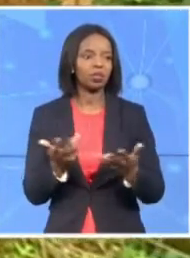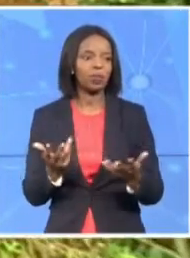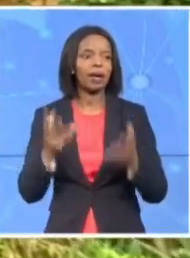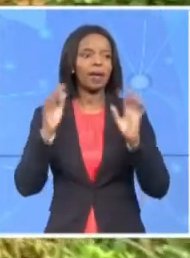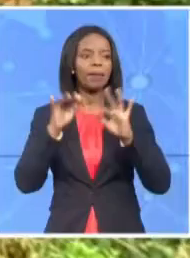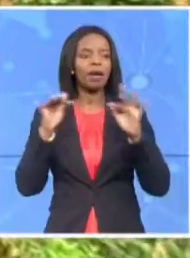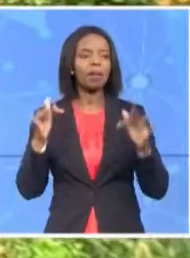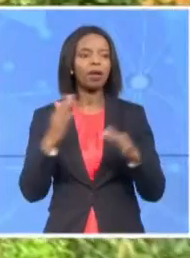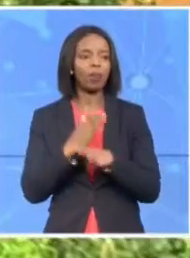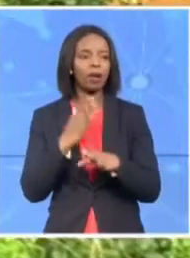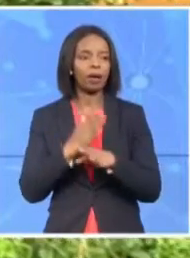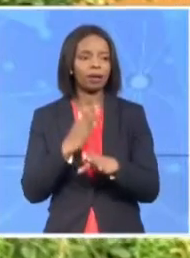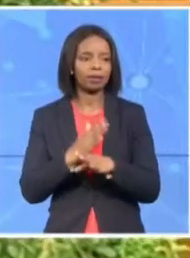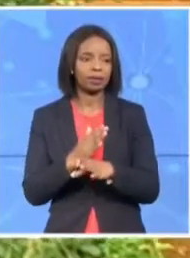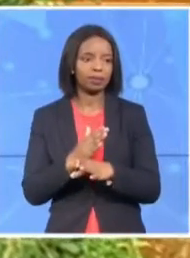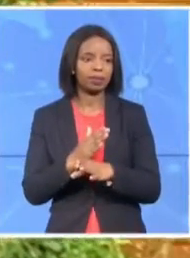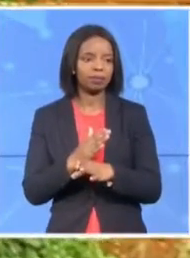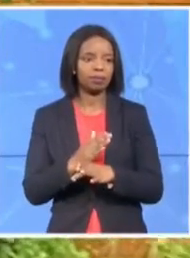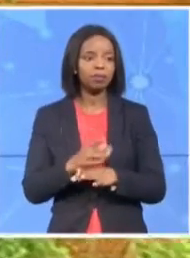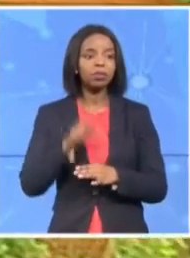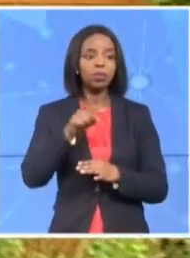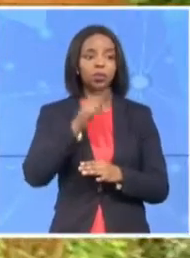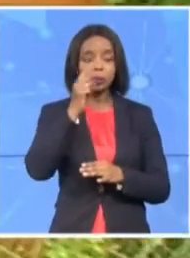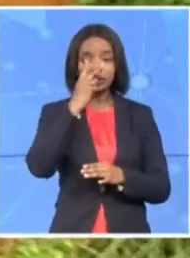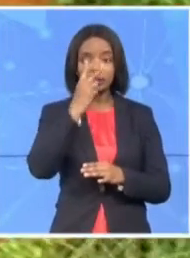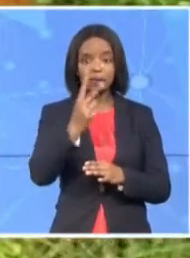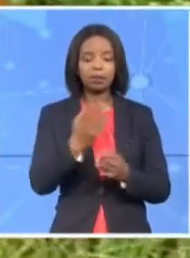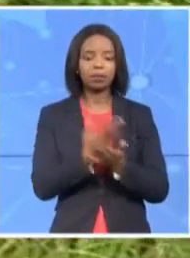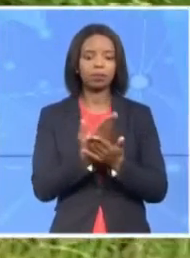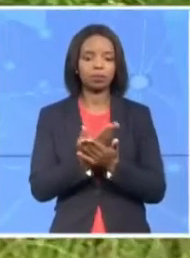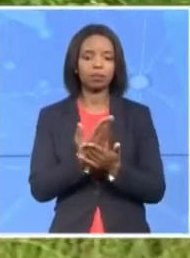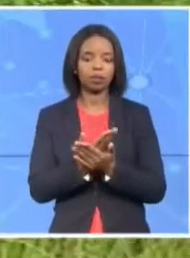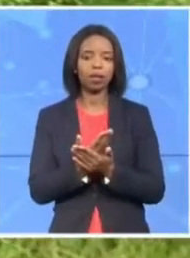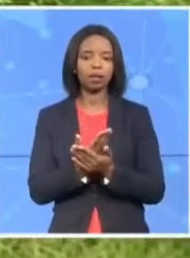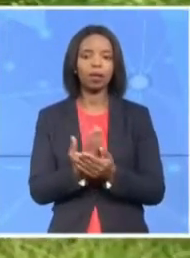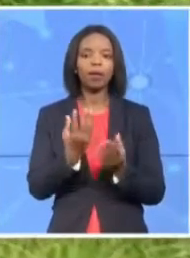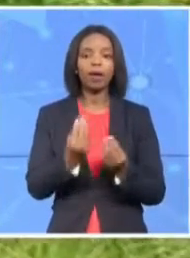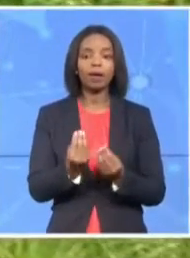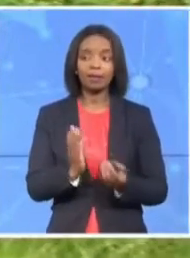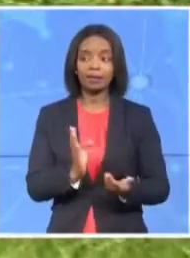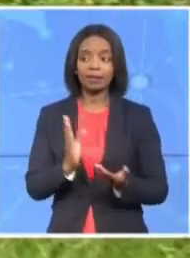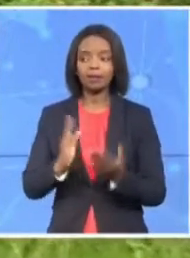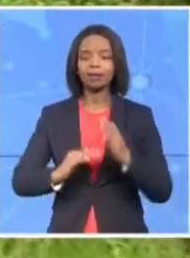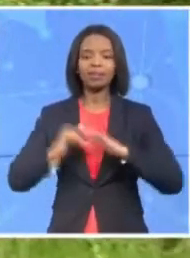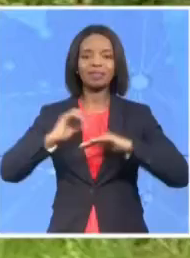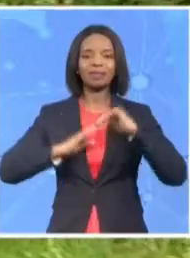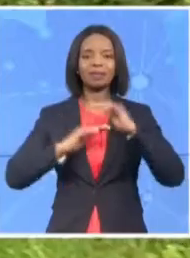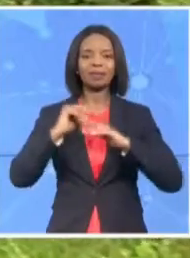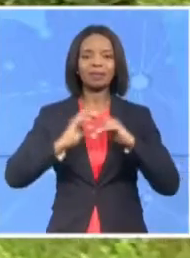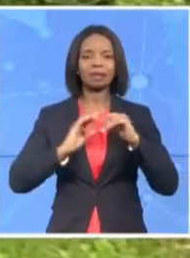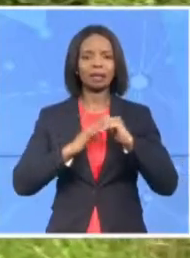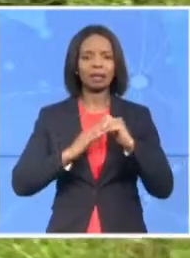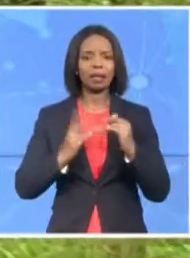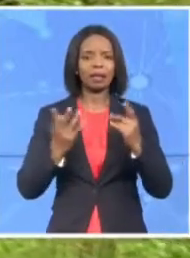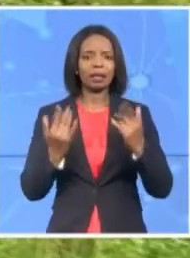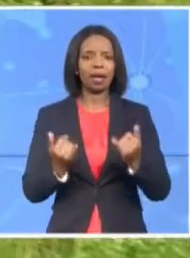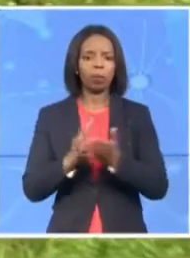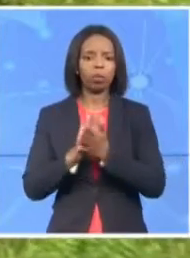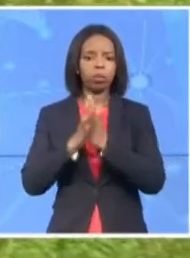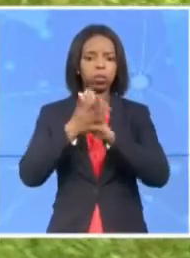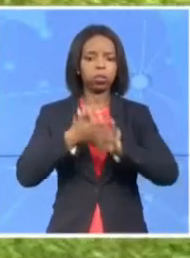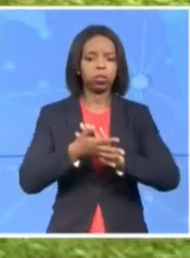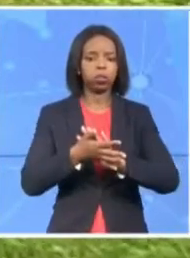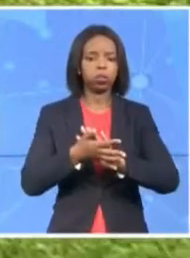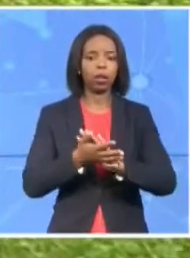see, when you have such infrastructure and it's being vandalized, and the school, a high school here, which is the only high school